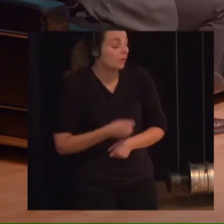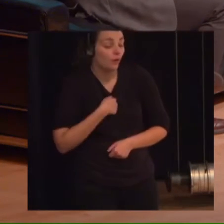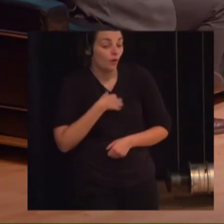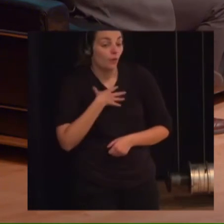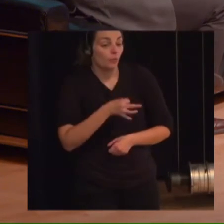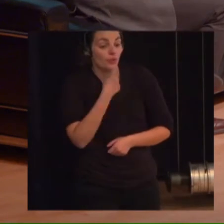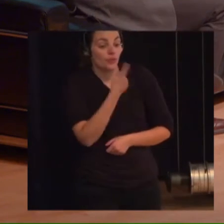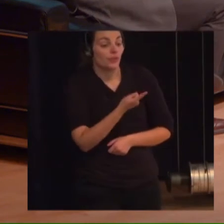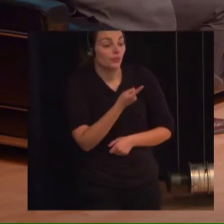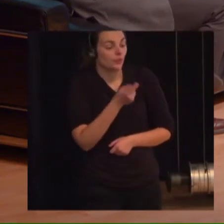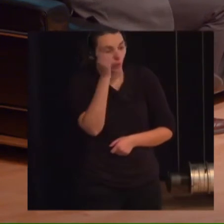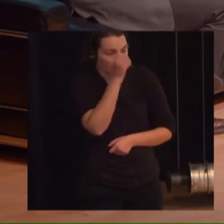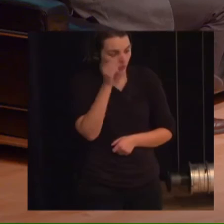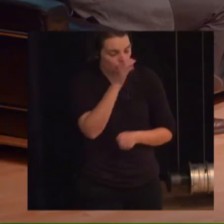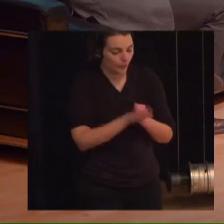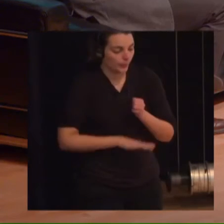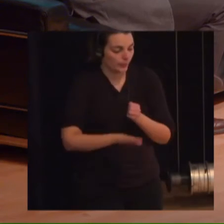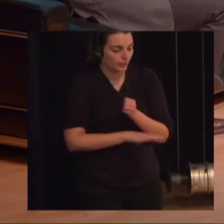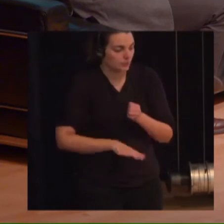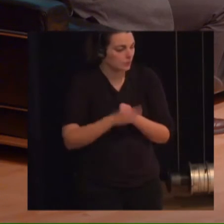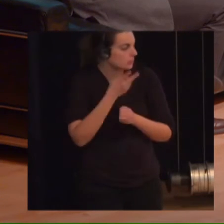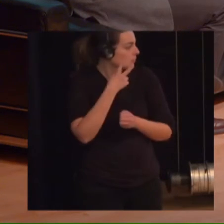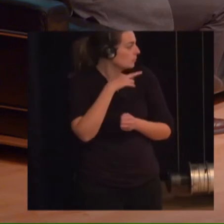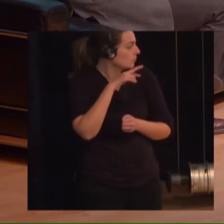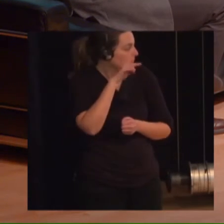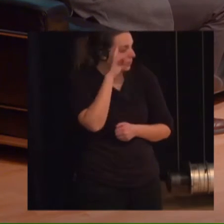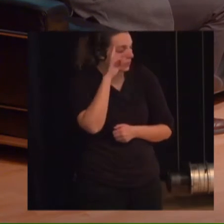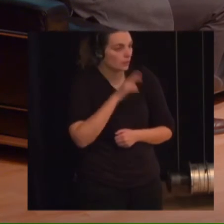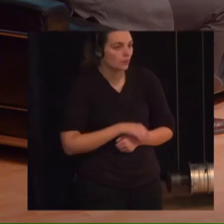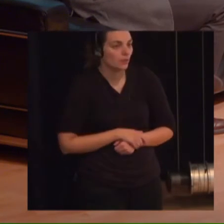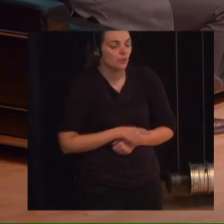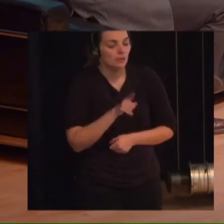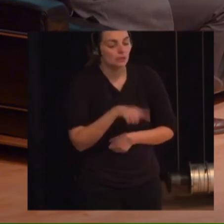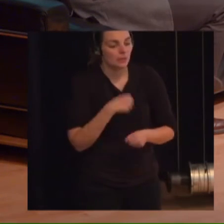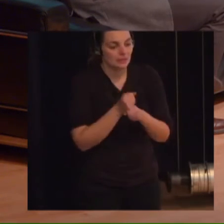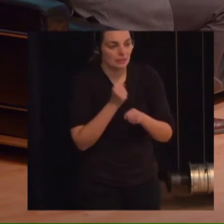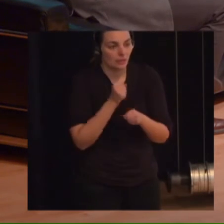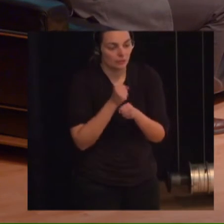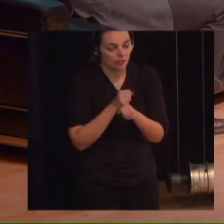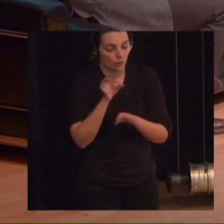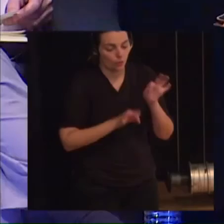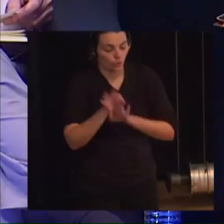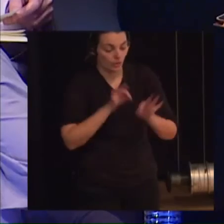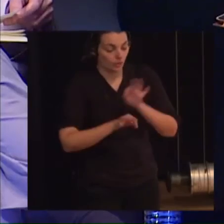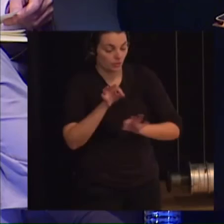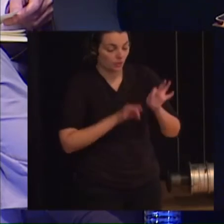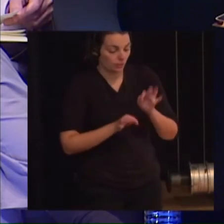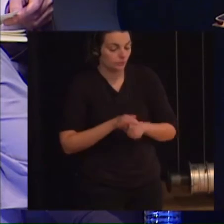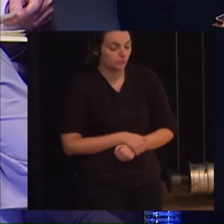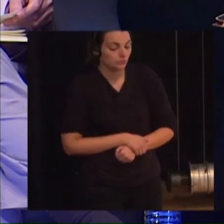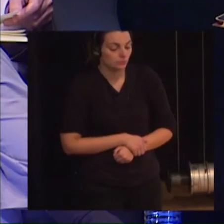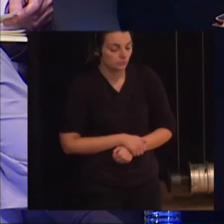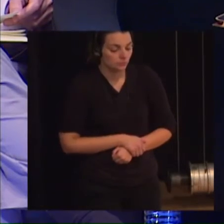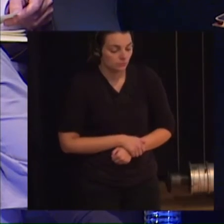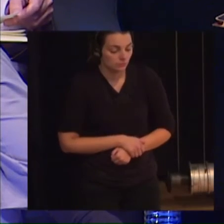of my experience in the work with organizations such as Alto Analytics, will be in the stage later. So one thing is, it's very